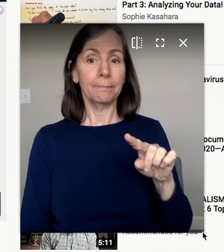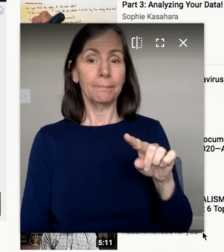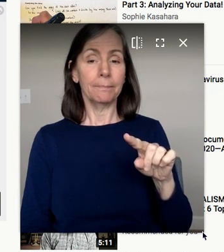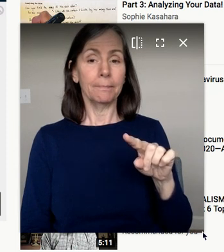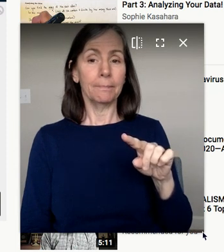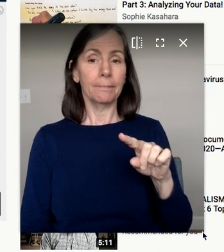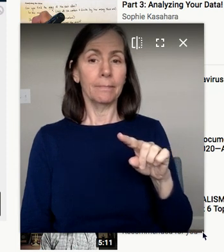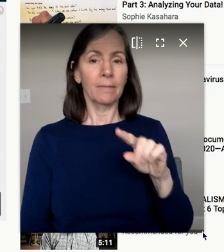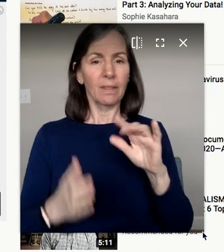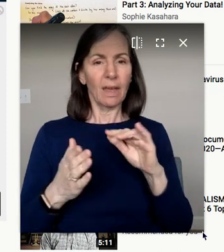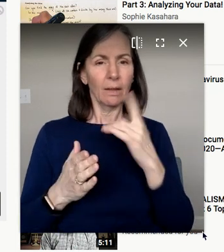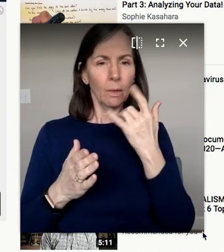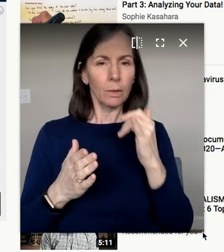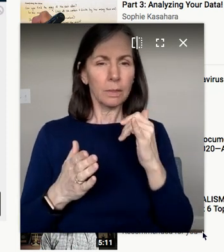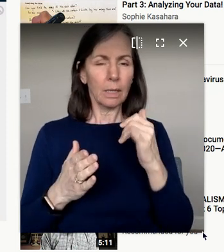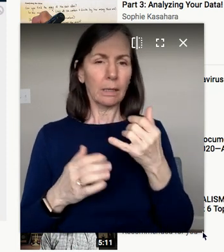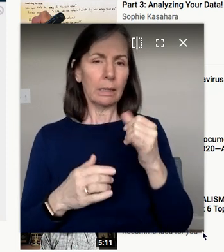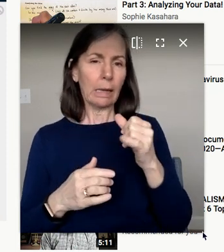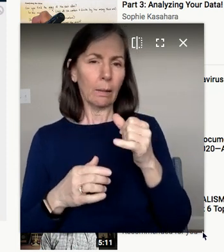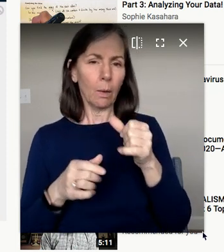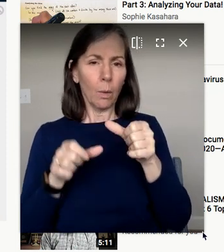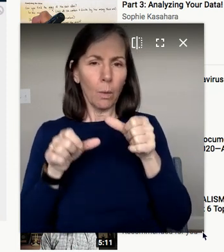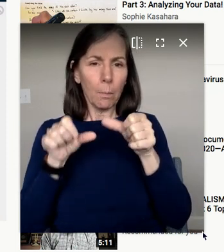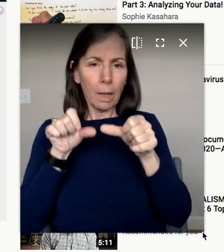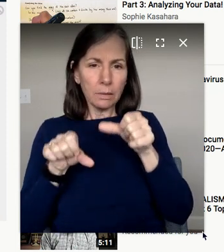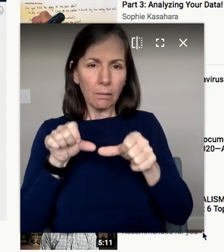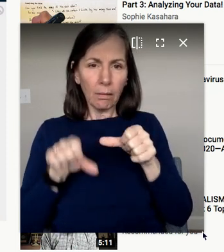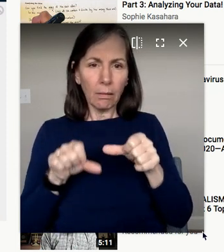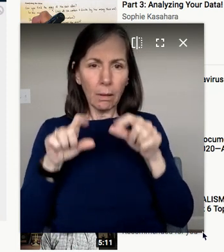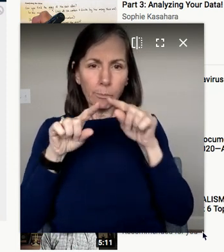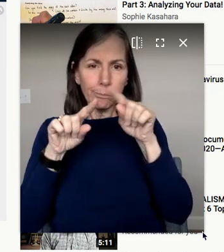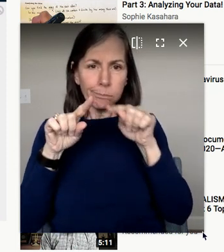looks like a yellow puzzle piece.